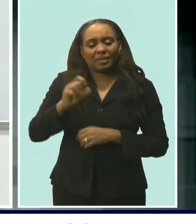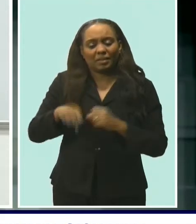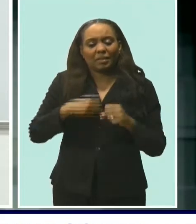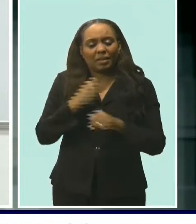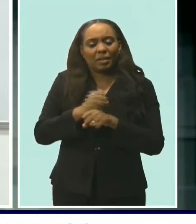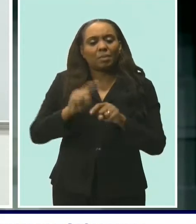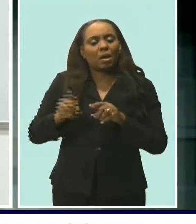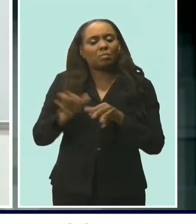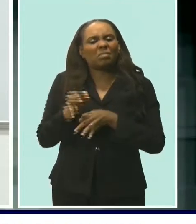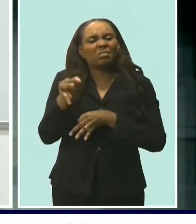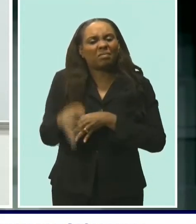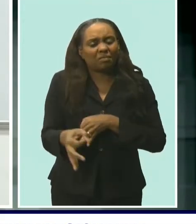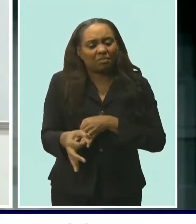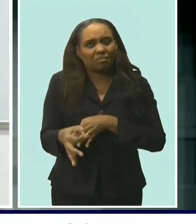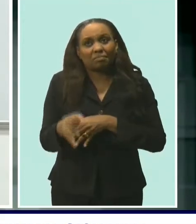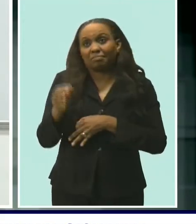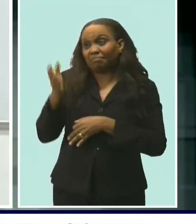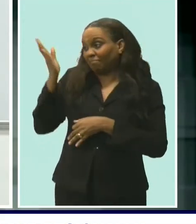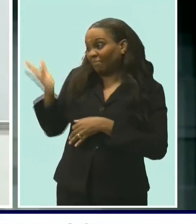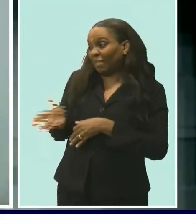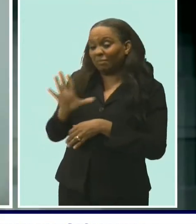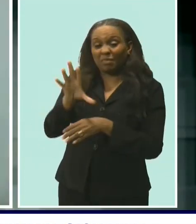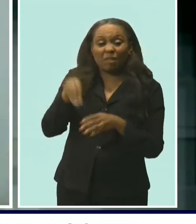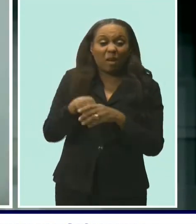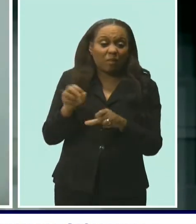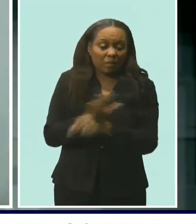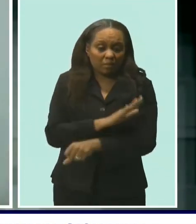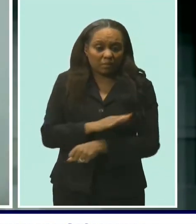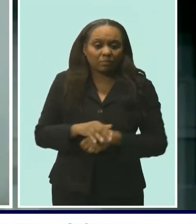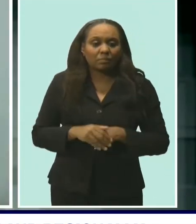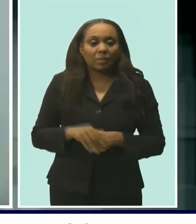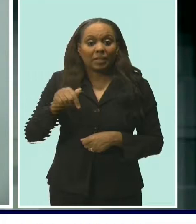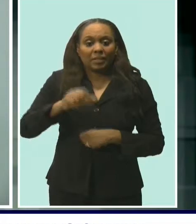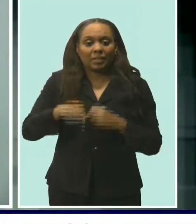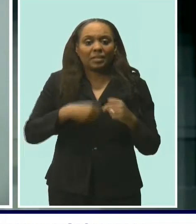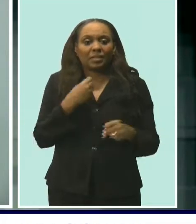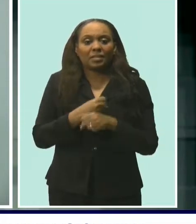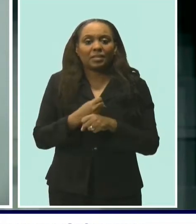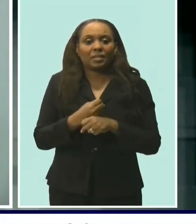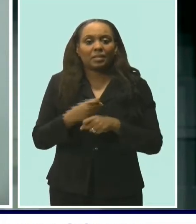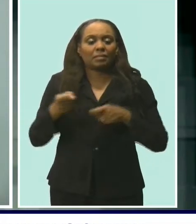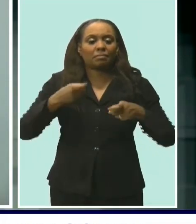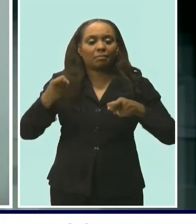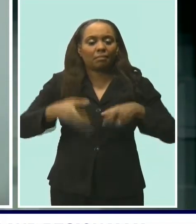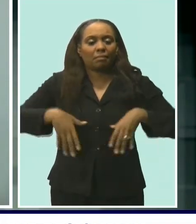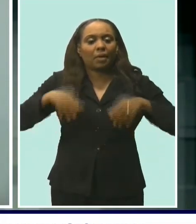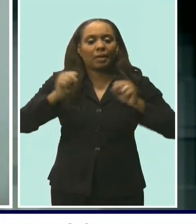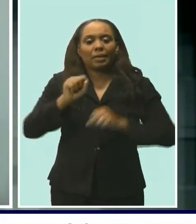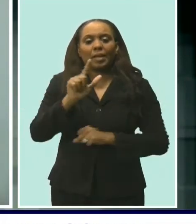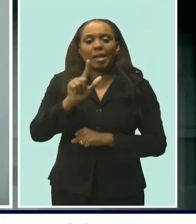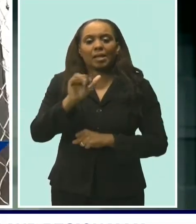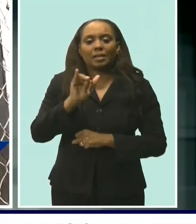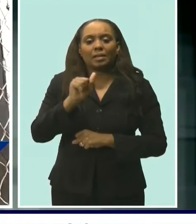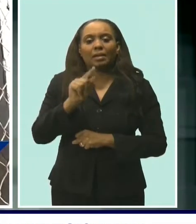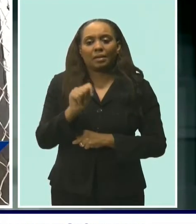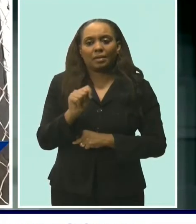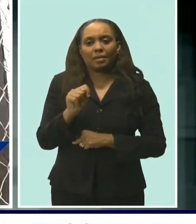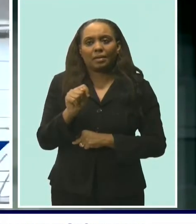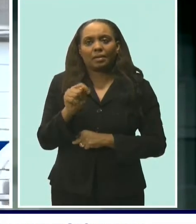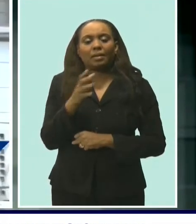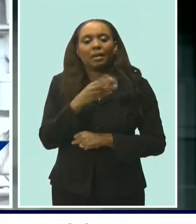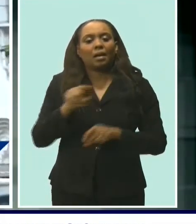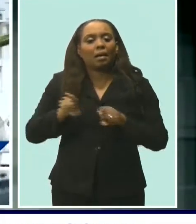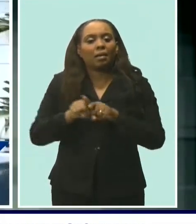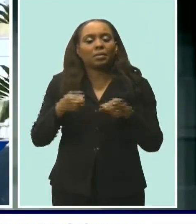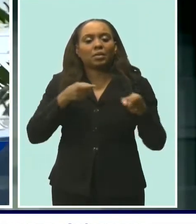been postponed. In January this year, he was named chairman of LIAT and also headed an 11-member Commonwealth